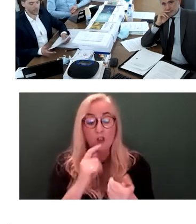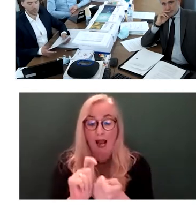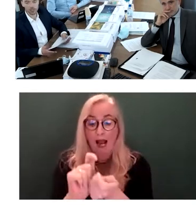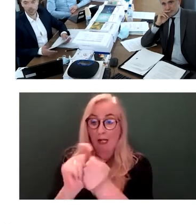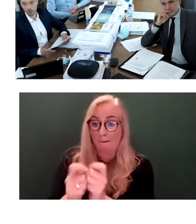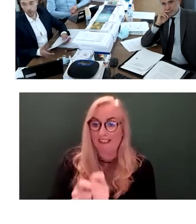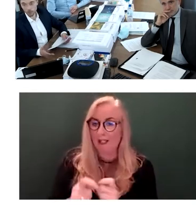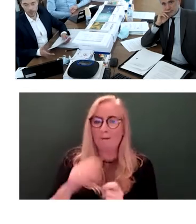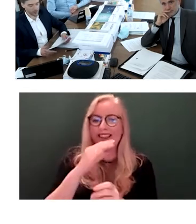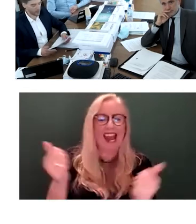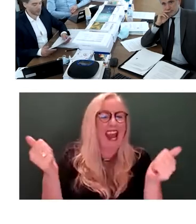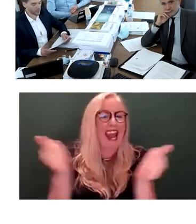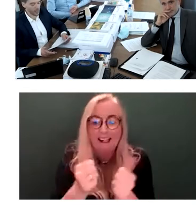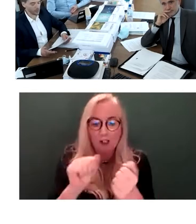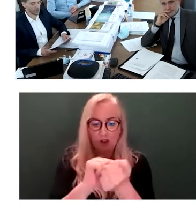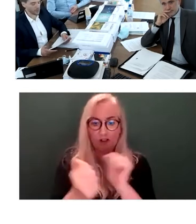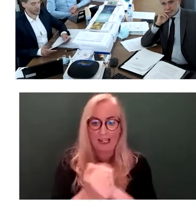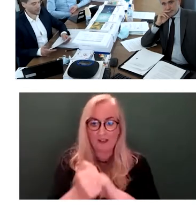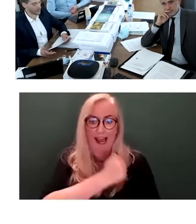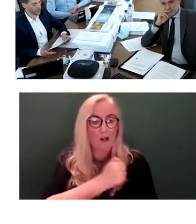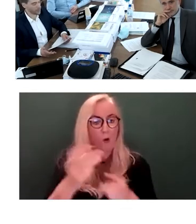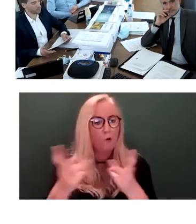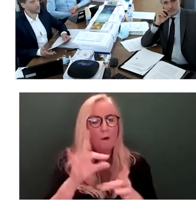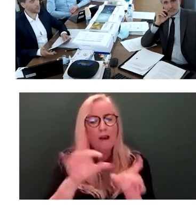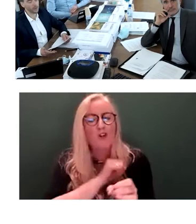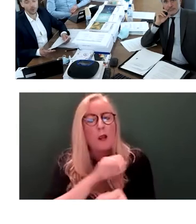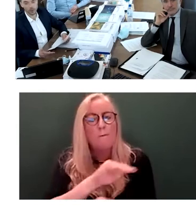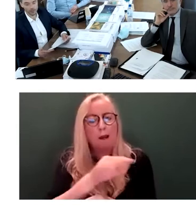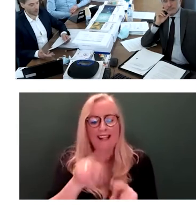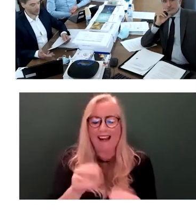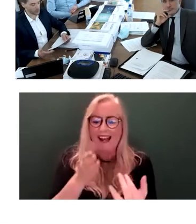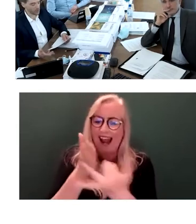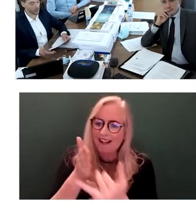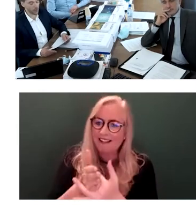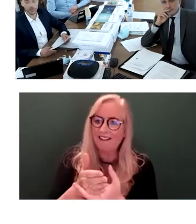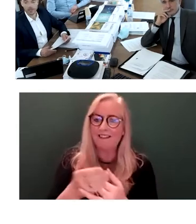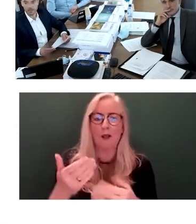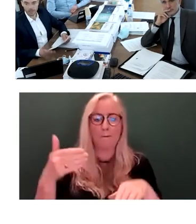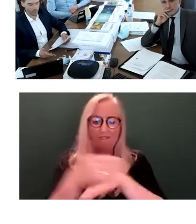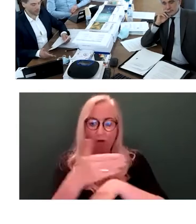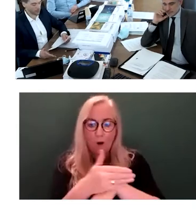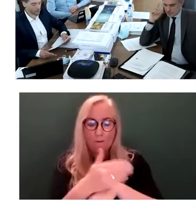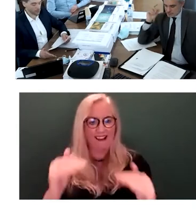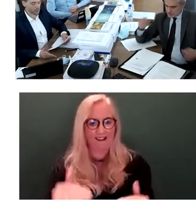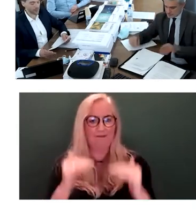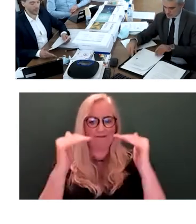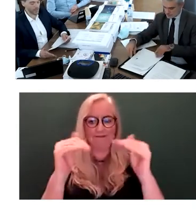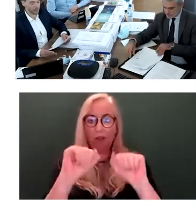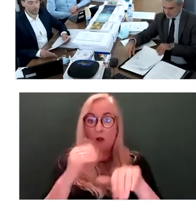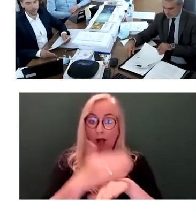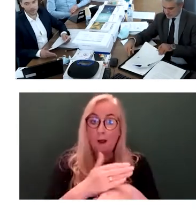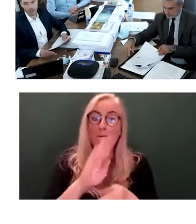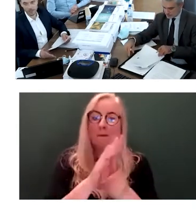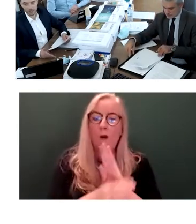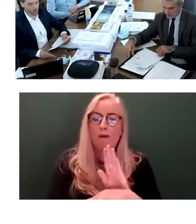is any change in the workplace, to enable a person to access, perform, or advance in a job, significantly reduces the